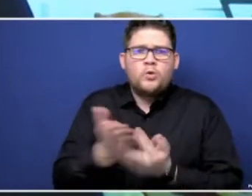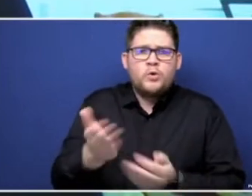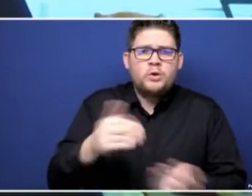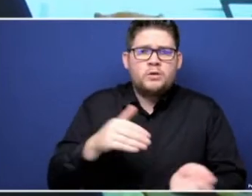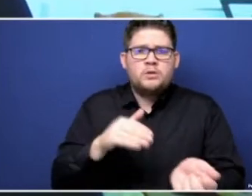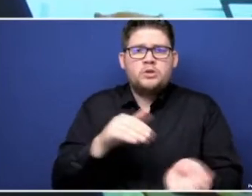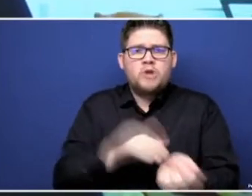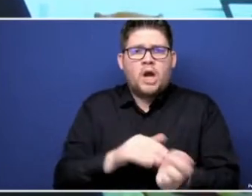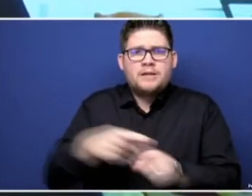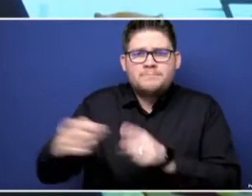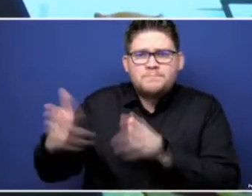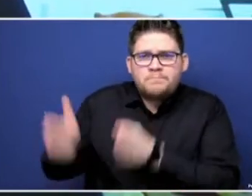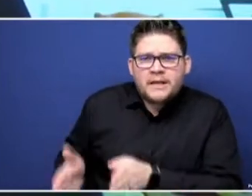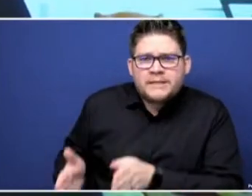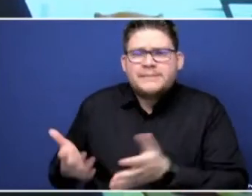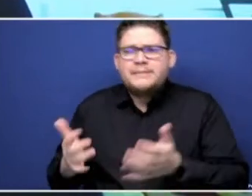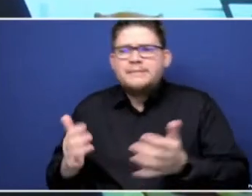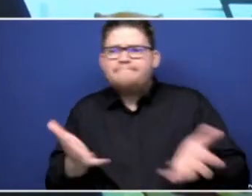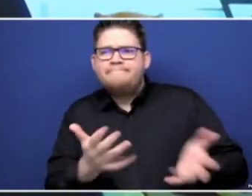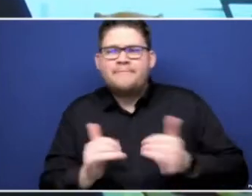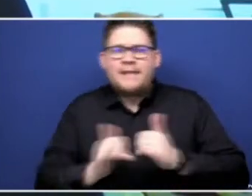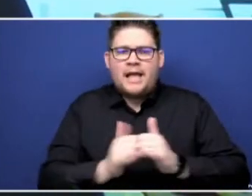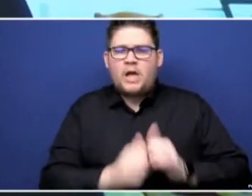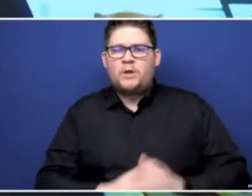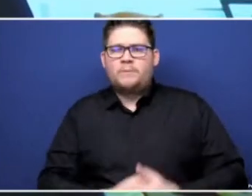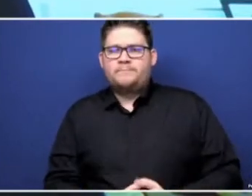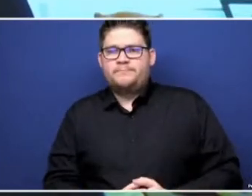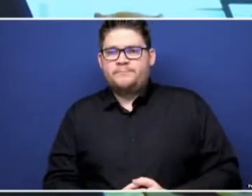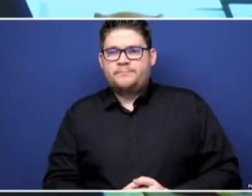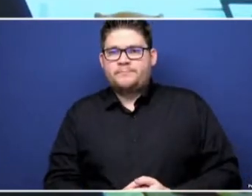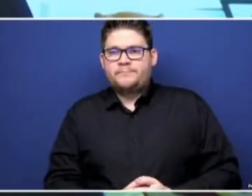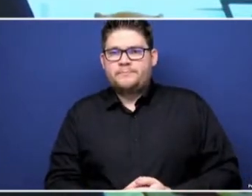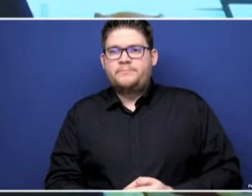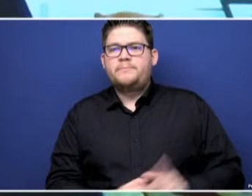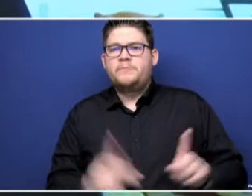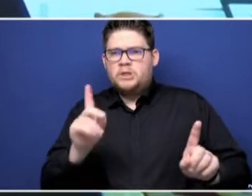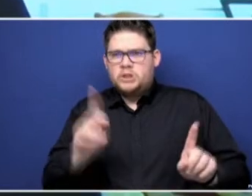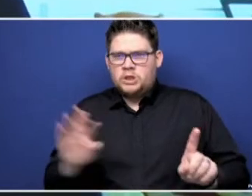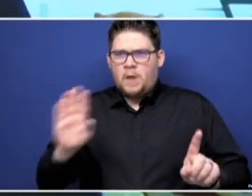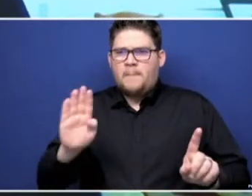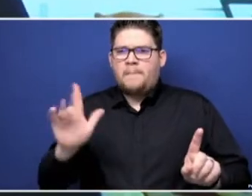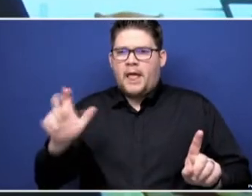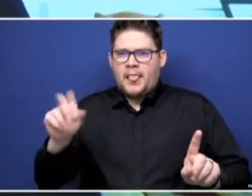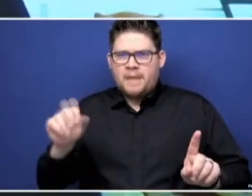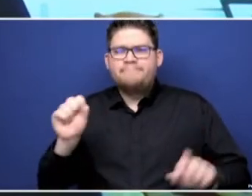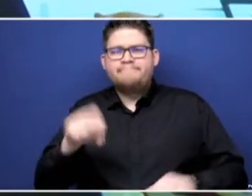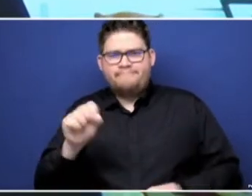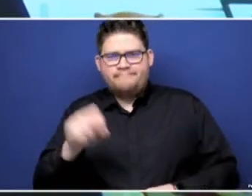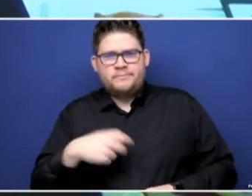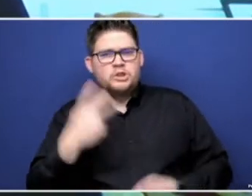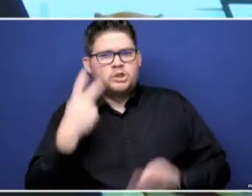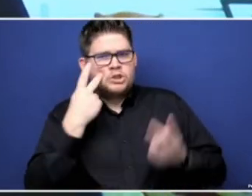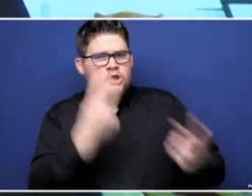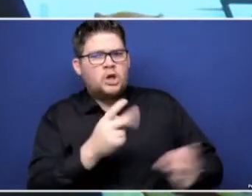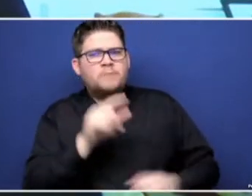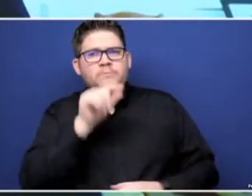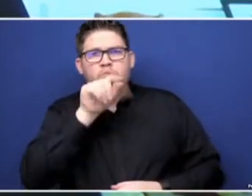a little after we bring on our provincial digital platform on April 6th, they'll be able to go online directly